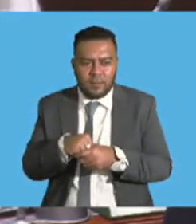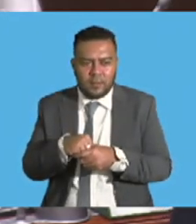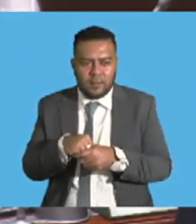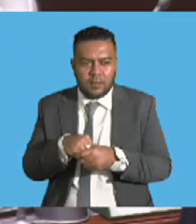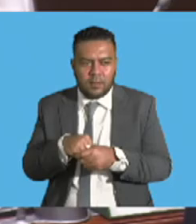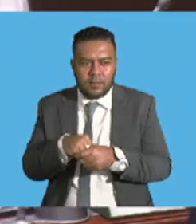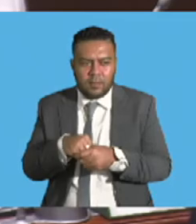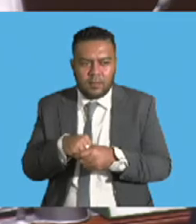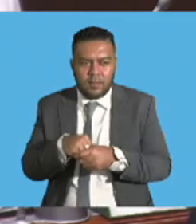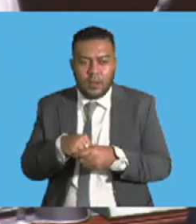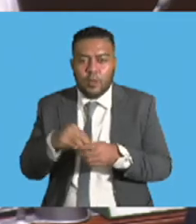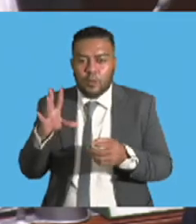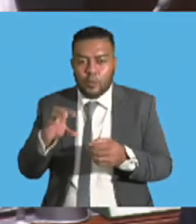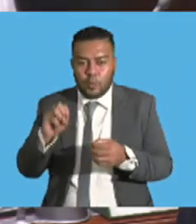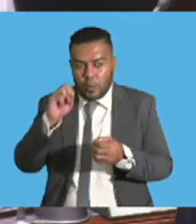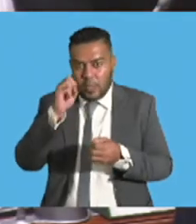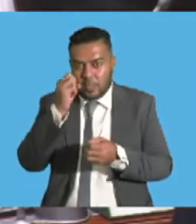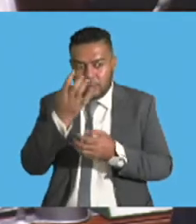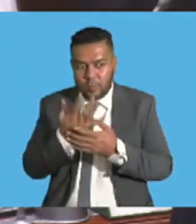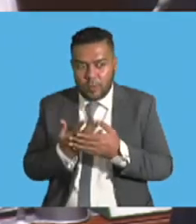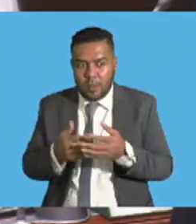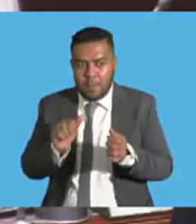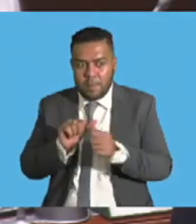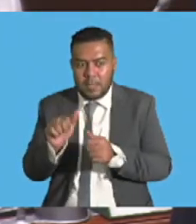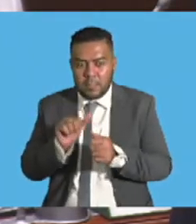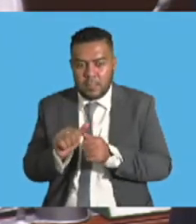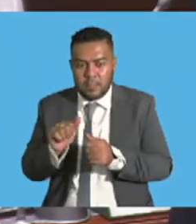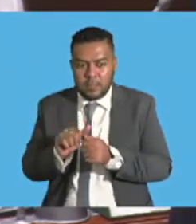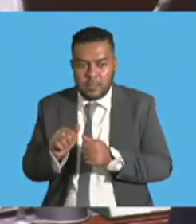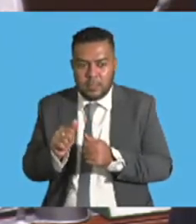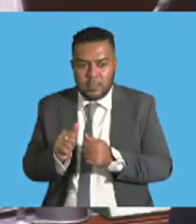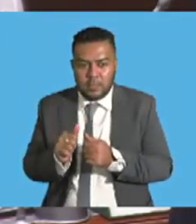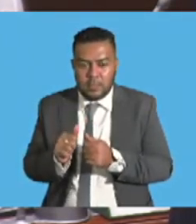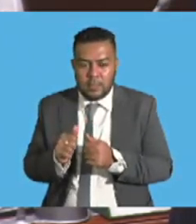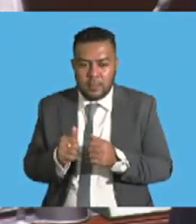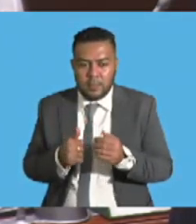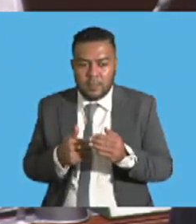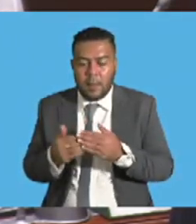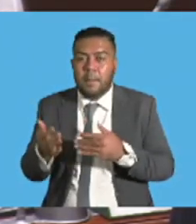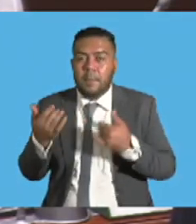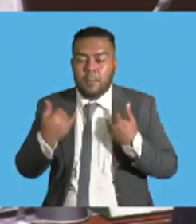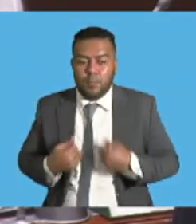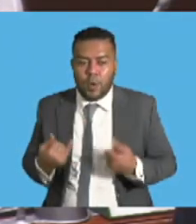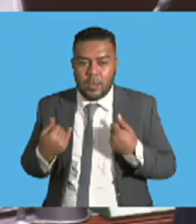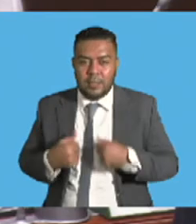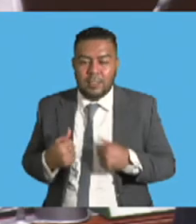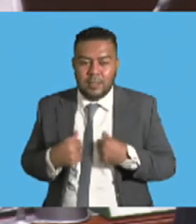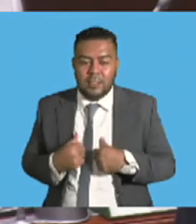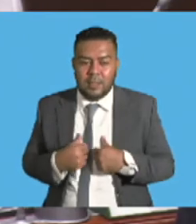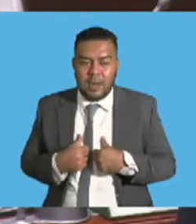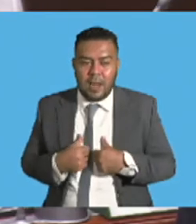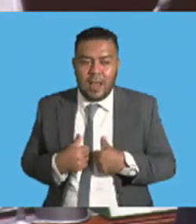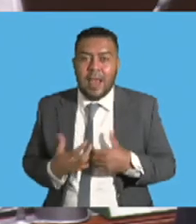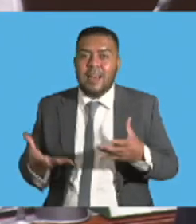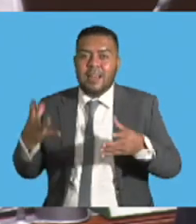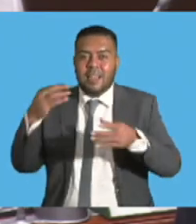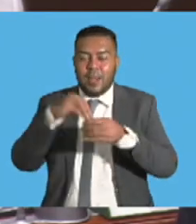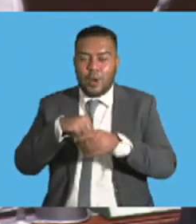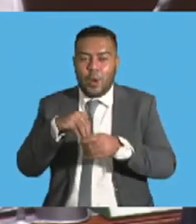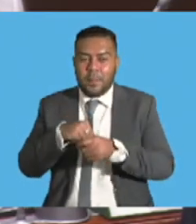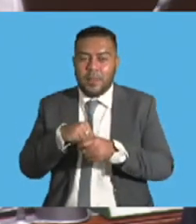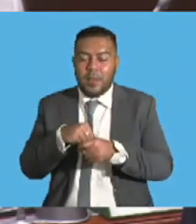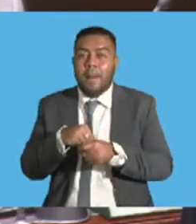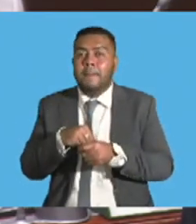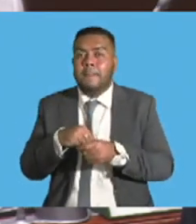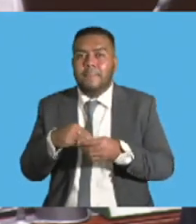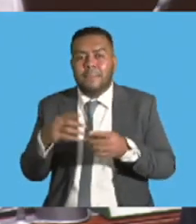to explore best resource management practices, climate change adaptive measures and economic models